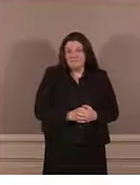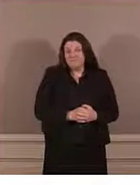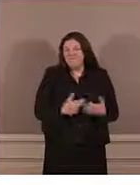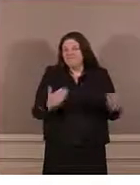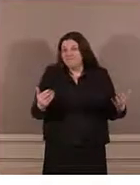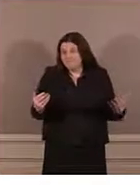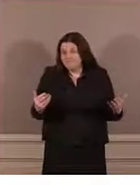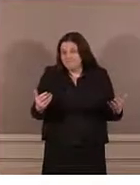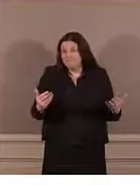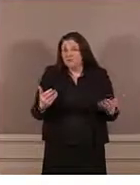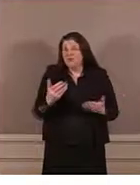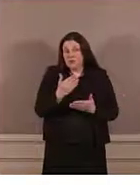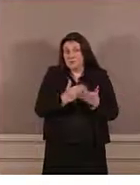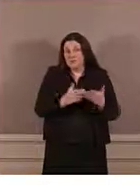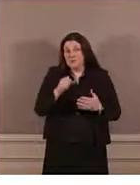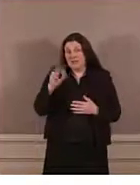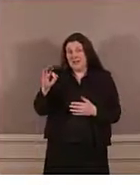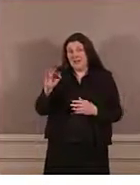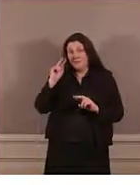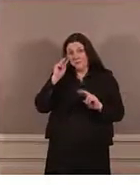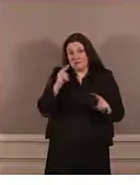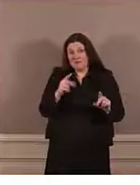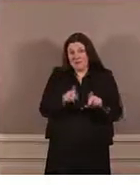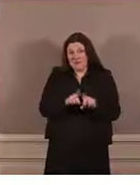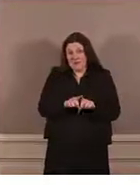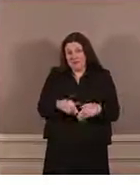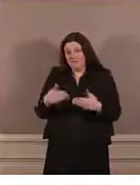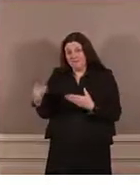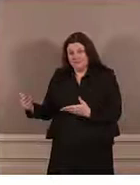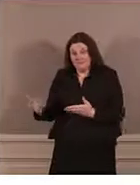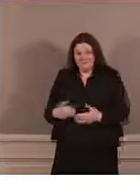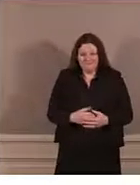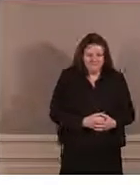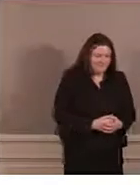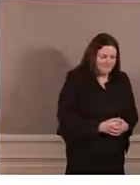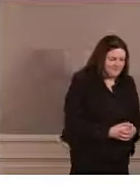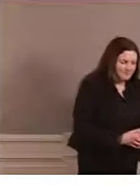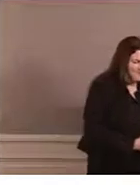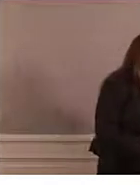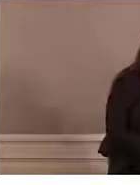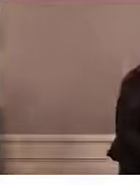So, some staff perspectives. Again, hearing from,